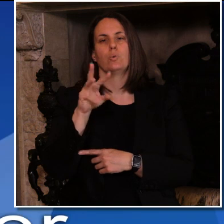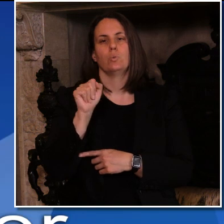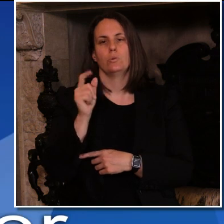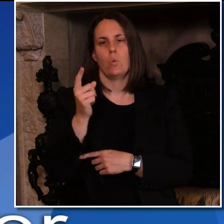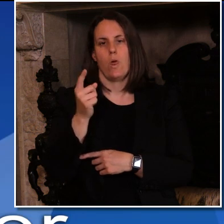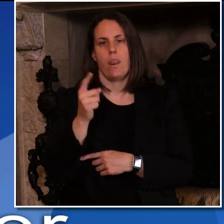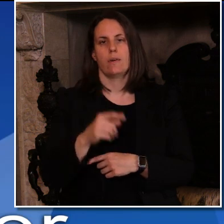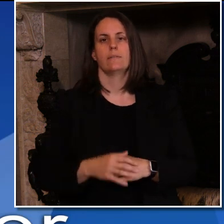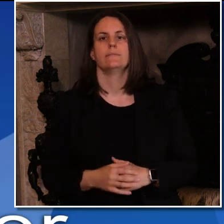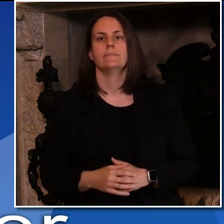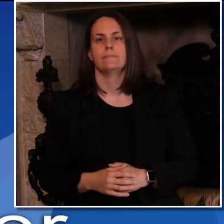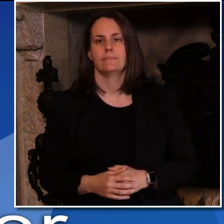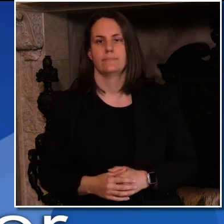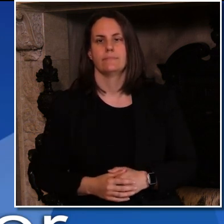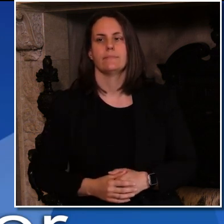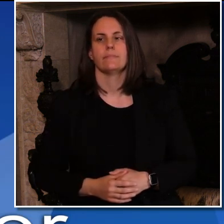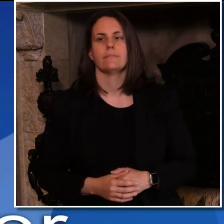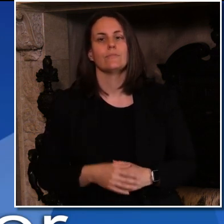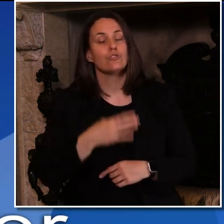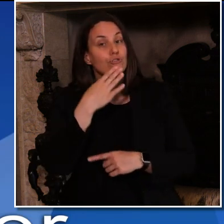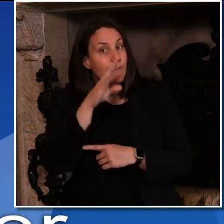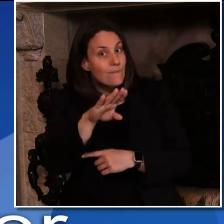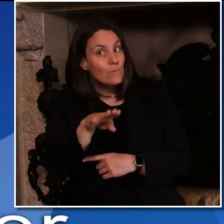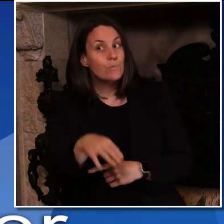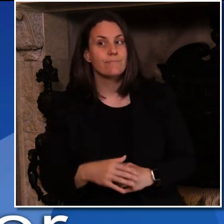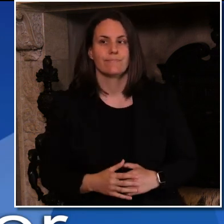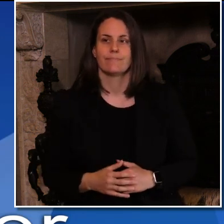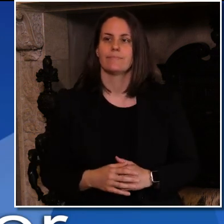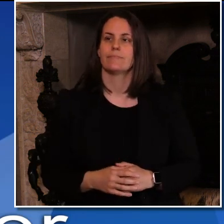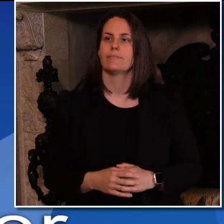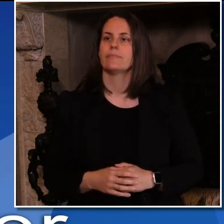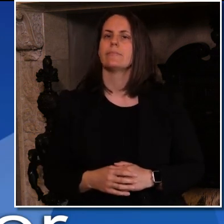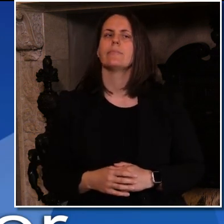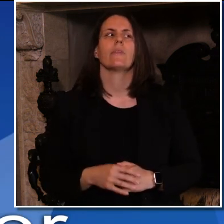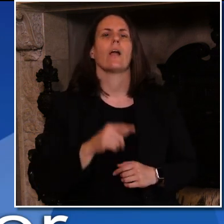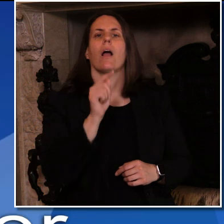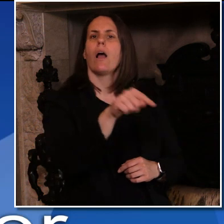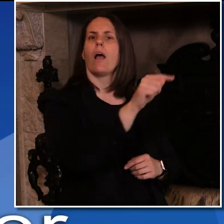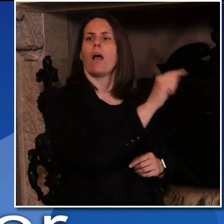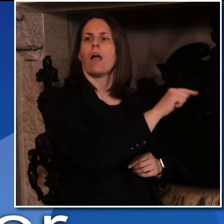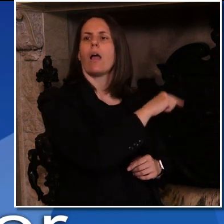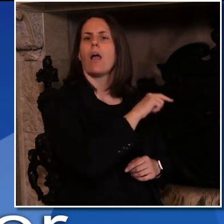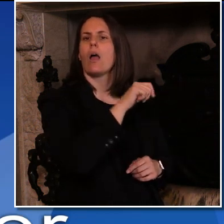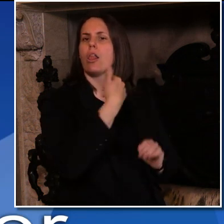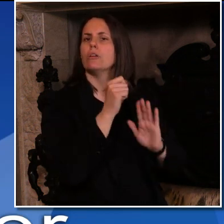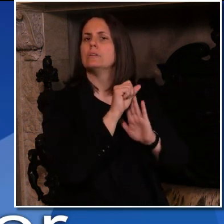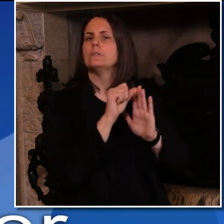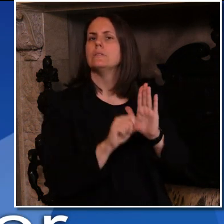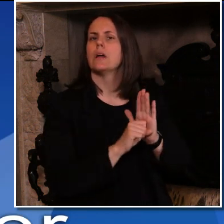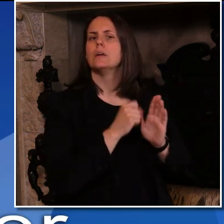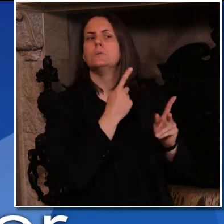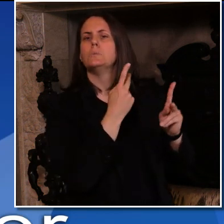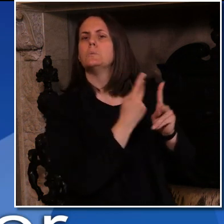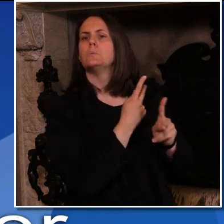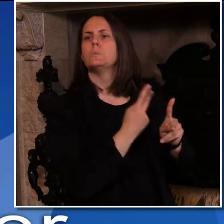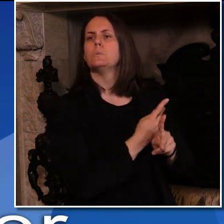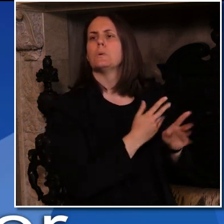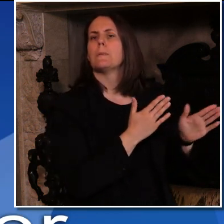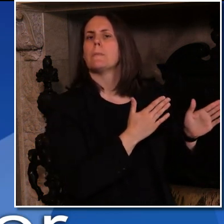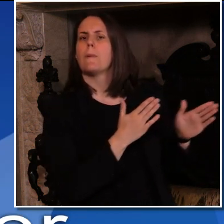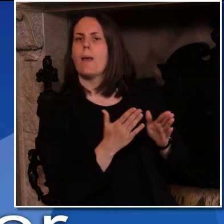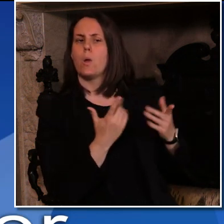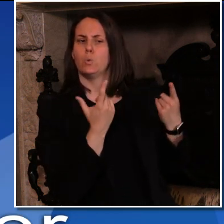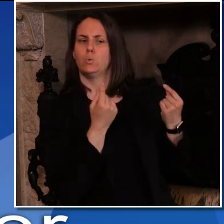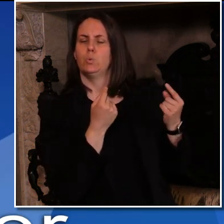Good afternoon. Different states are beginning to discuss plans for what it will look like when schools open next year. Some,